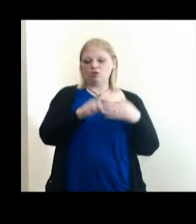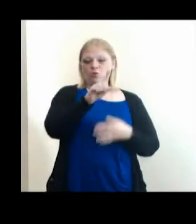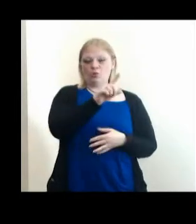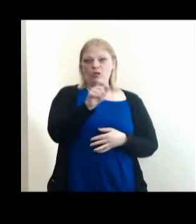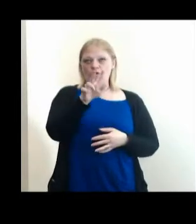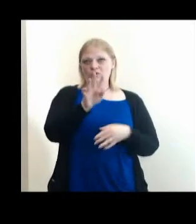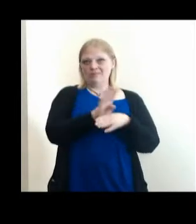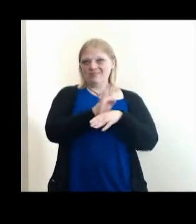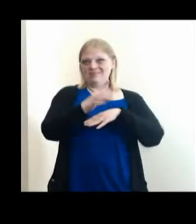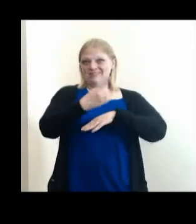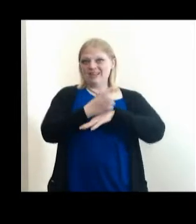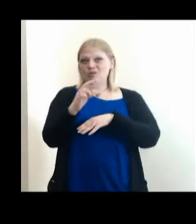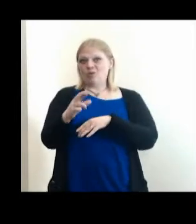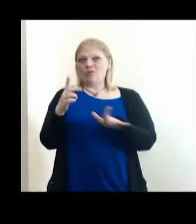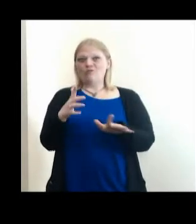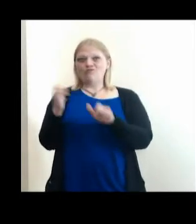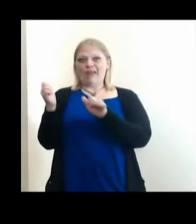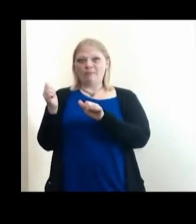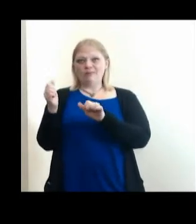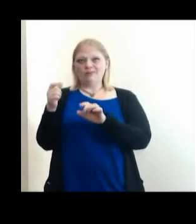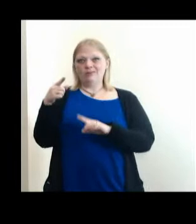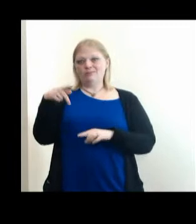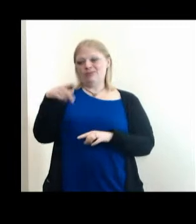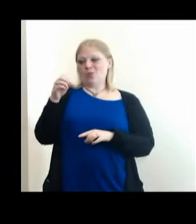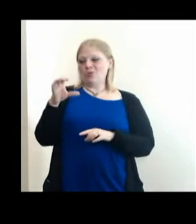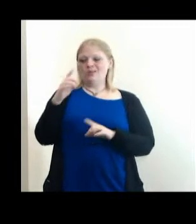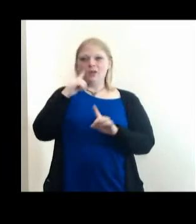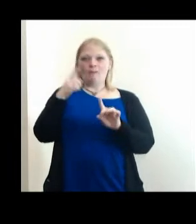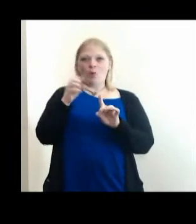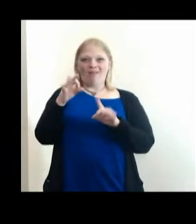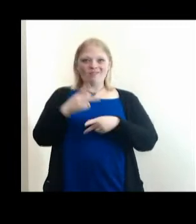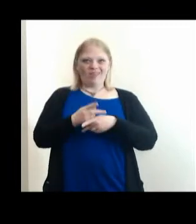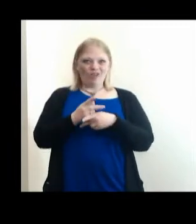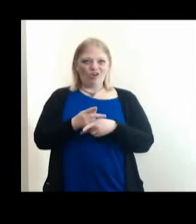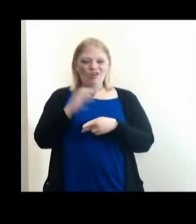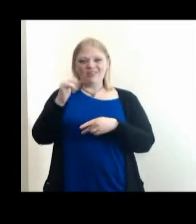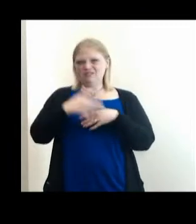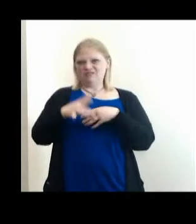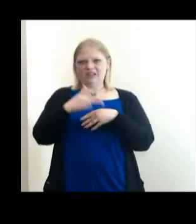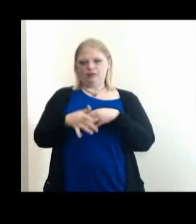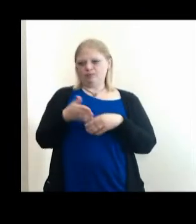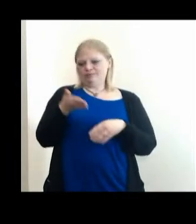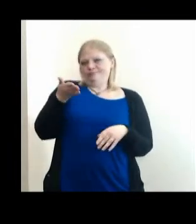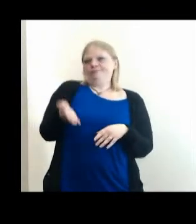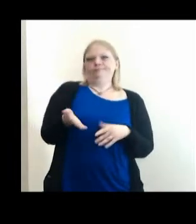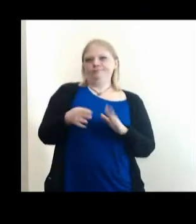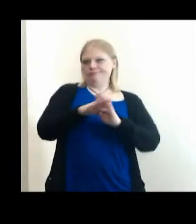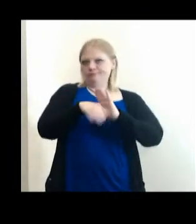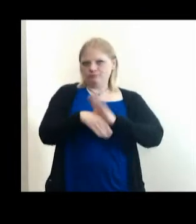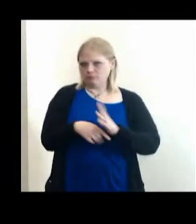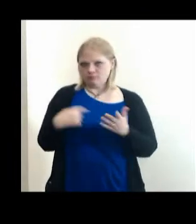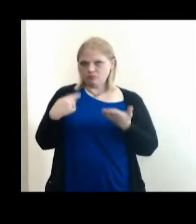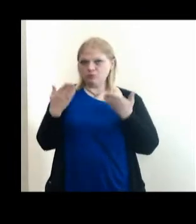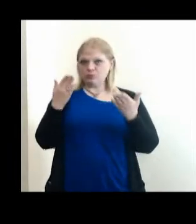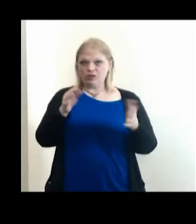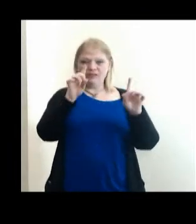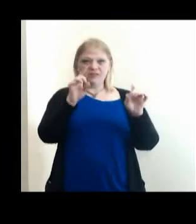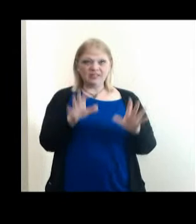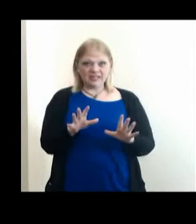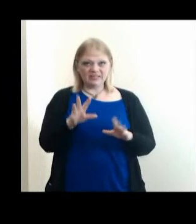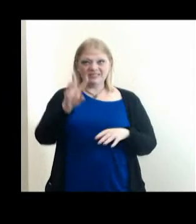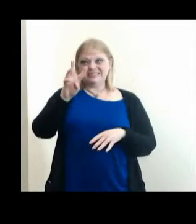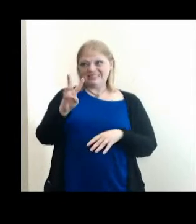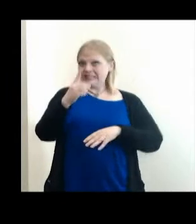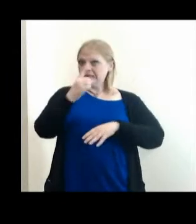business days, or else a rapid point of care test, and those tests are of course available on site. So we are offering testing 6